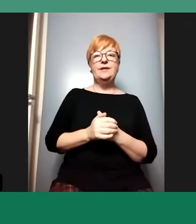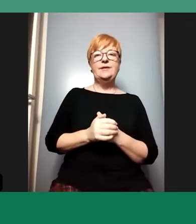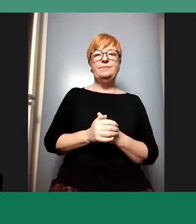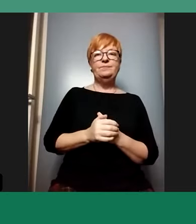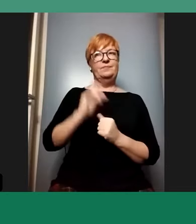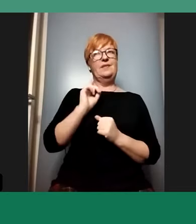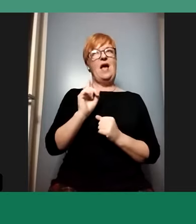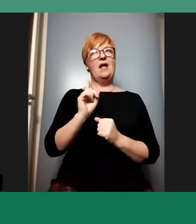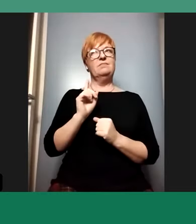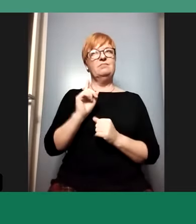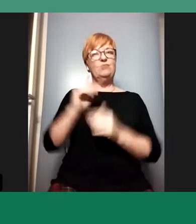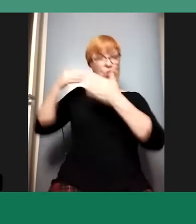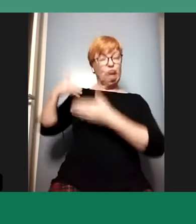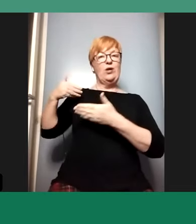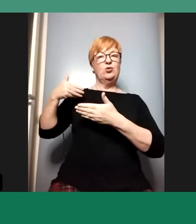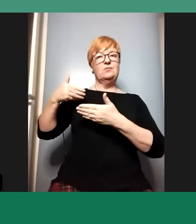Power movements here.